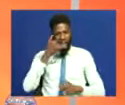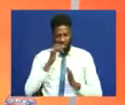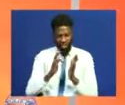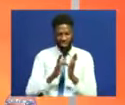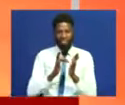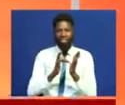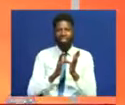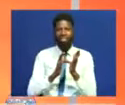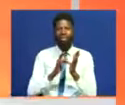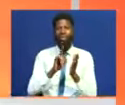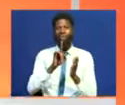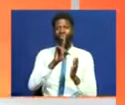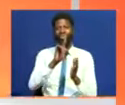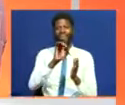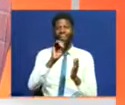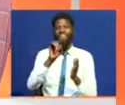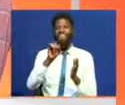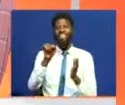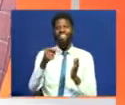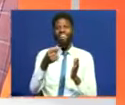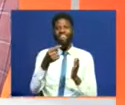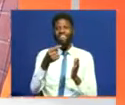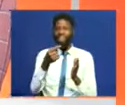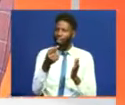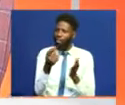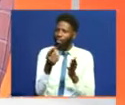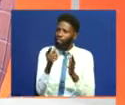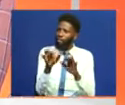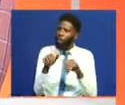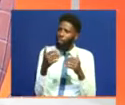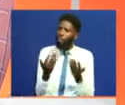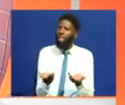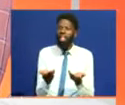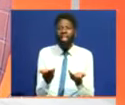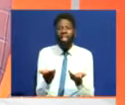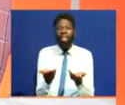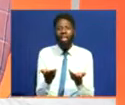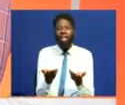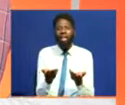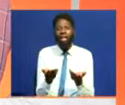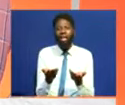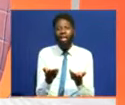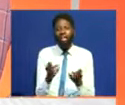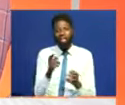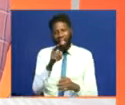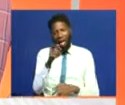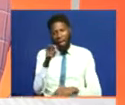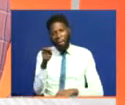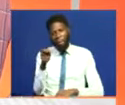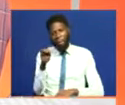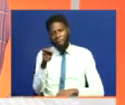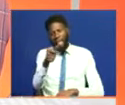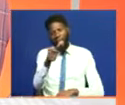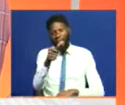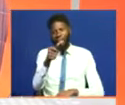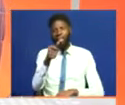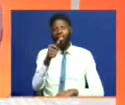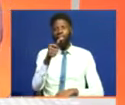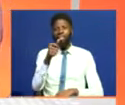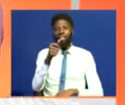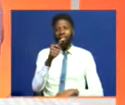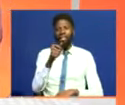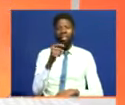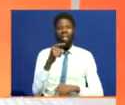coming from? Okay, let us sit and discuss, because wait, you are paying school, you are paying a semester, you are a parallel student. Okay. You are paying a semester, it's 80,000